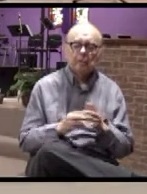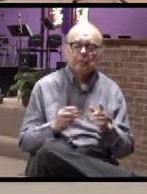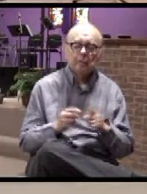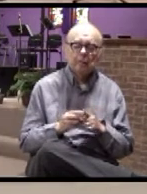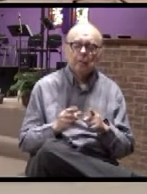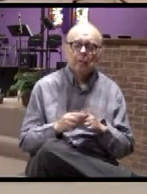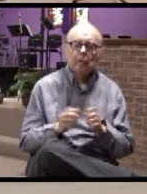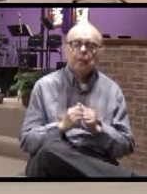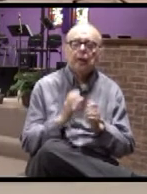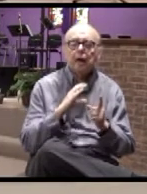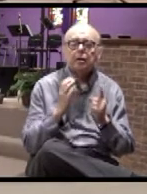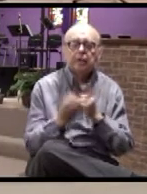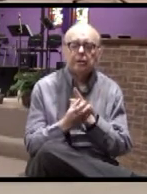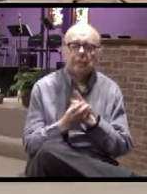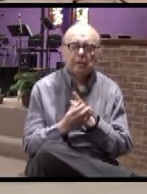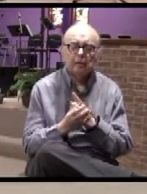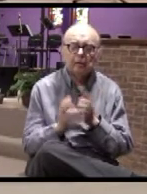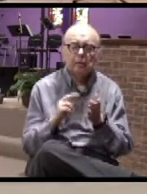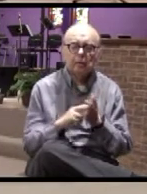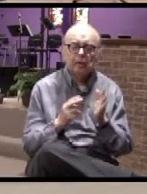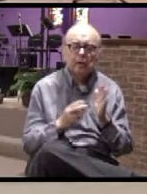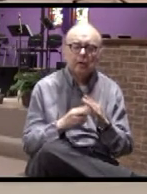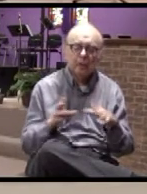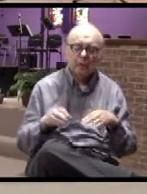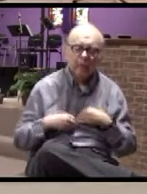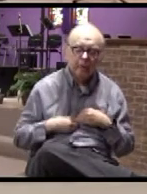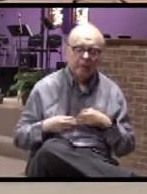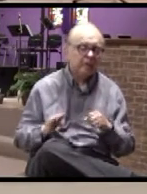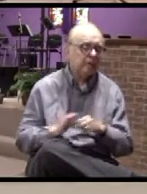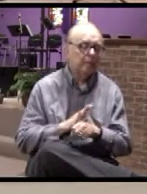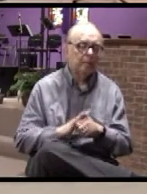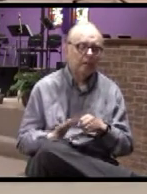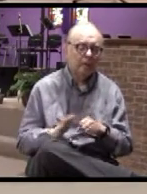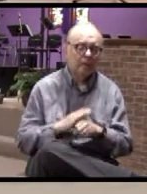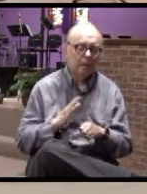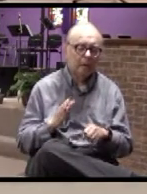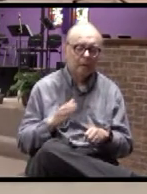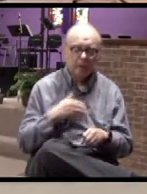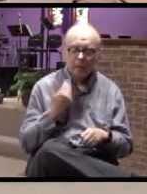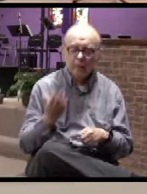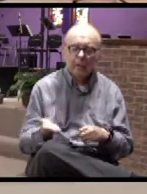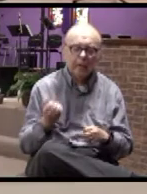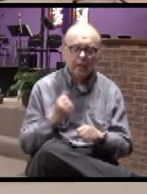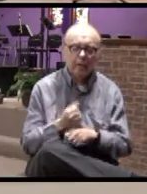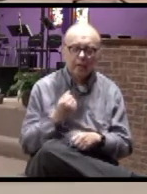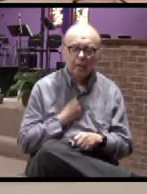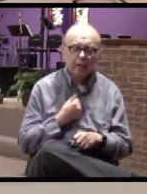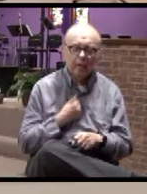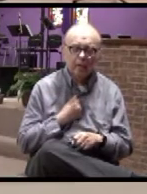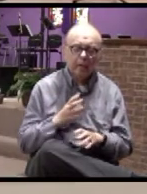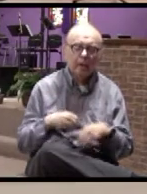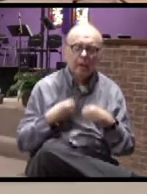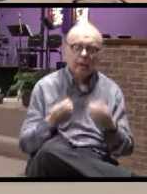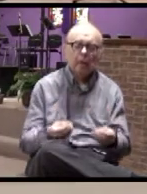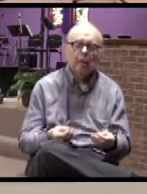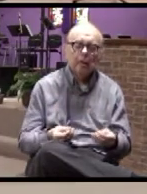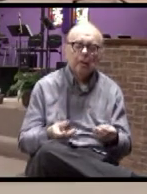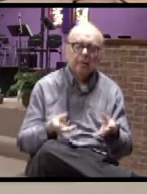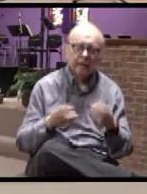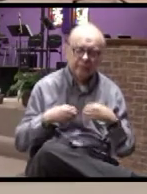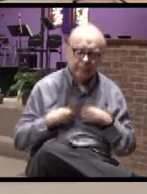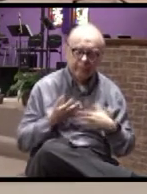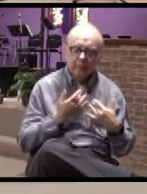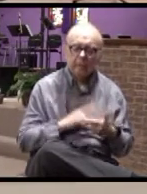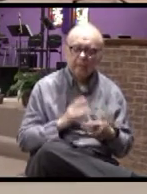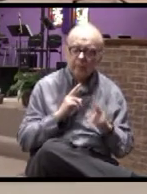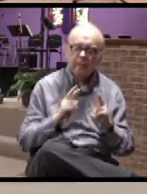unconditionally. It means to receive wholeheartedly, to warmly welcome to yourself, to grant admission into your heart, to